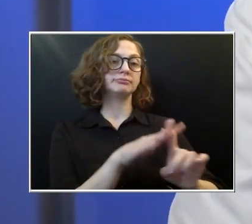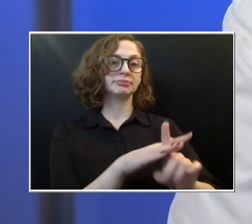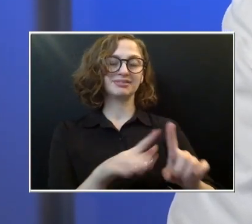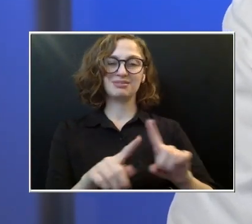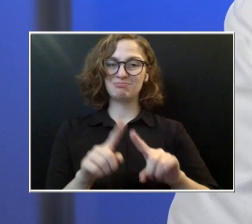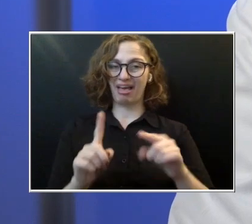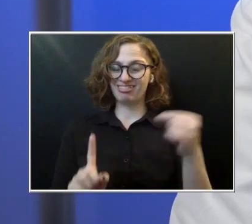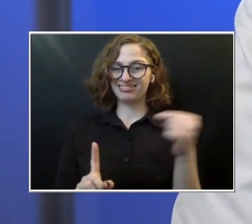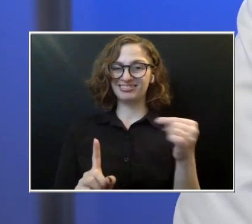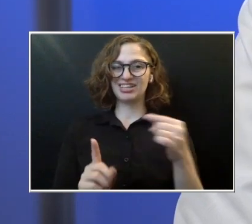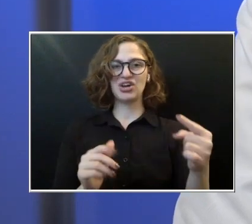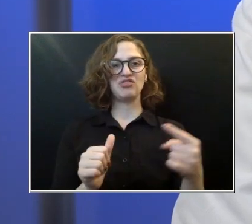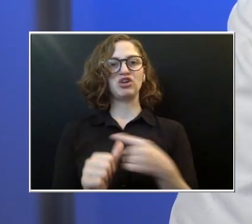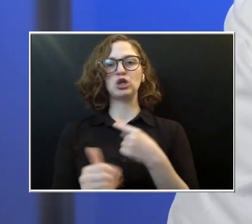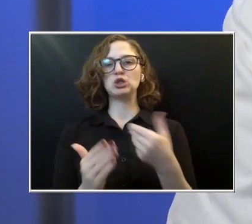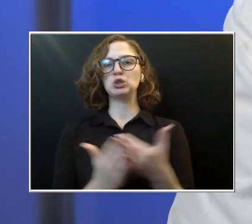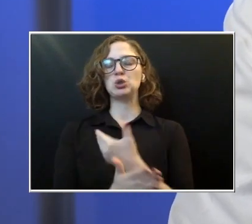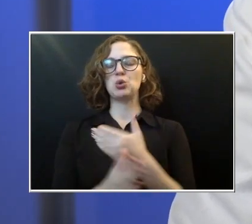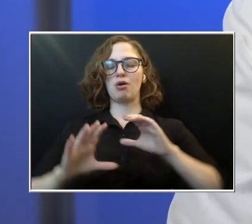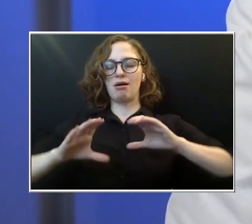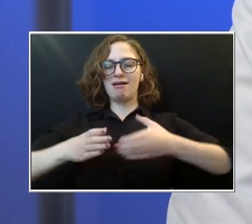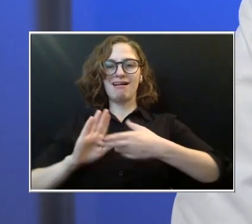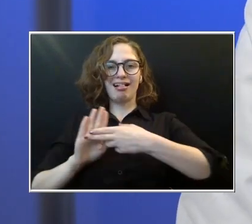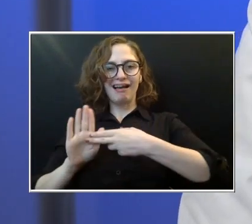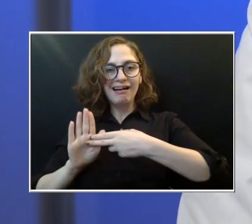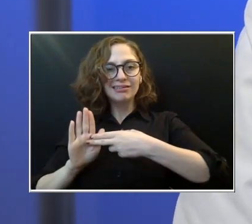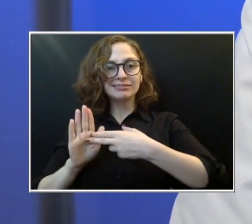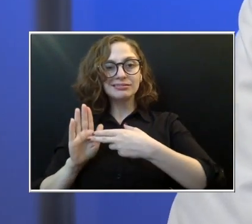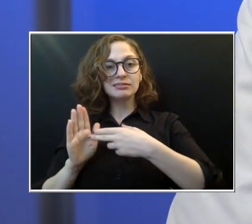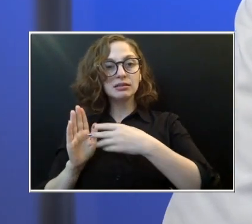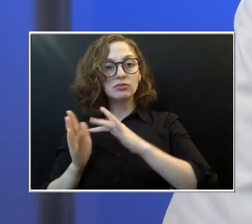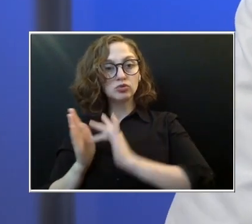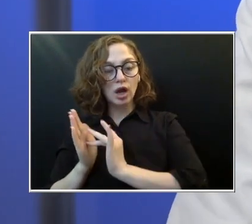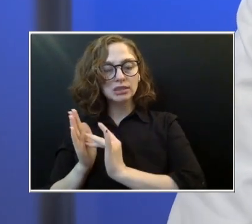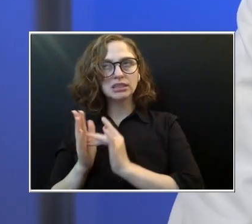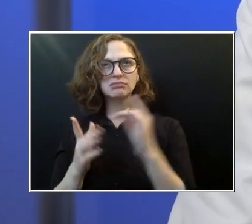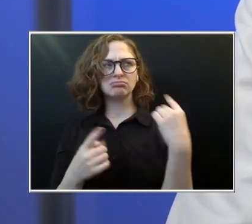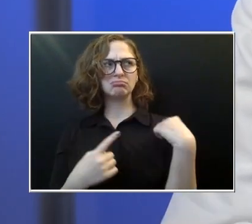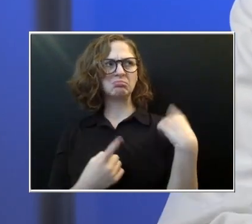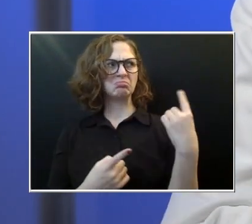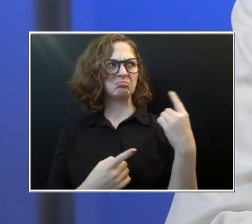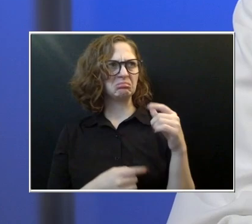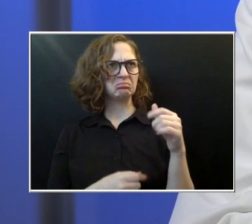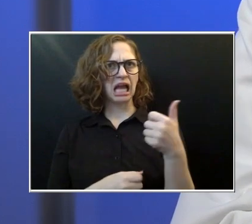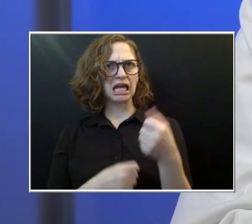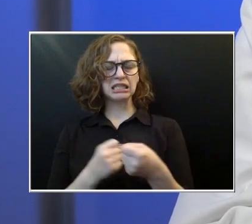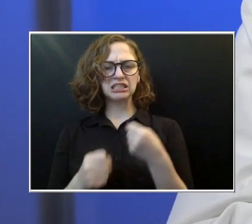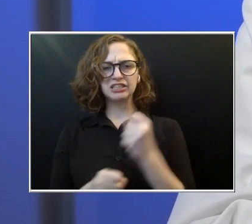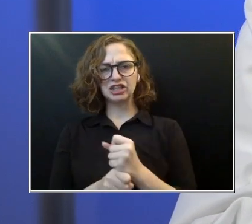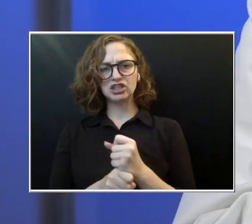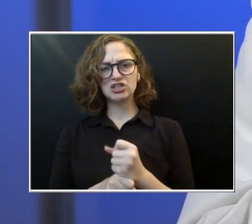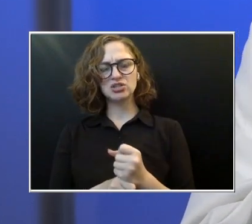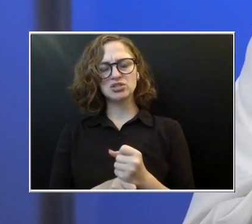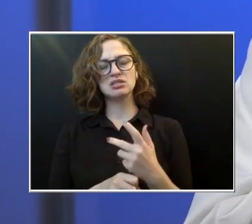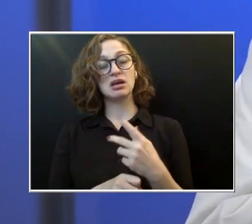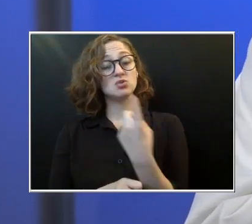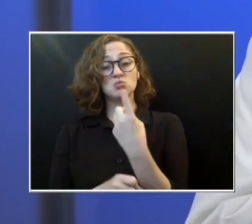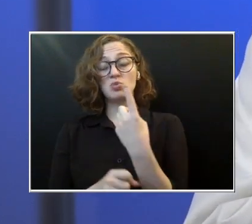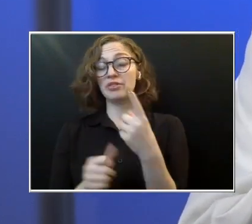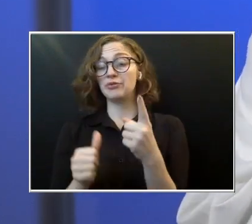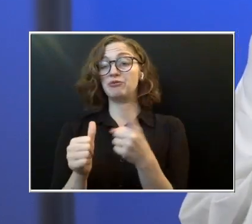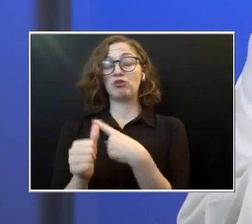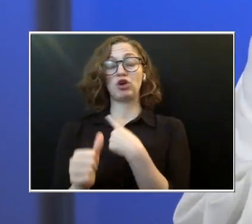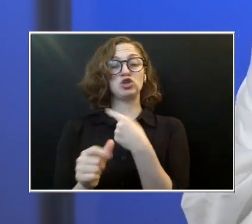at least 10 plus years, maybe more. It's been a long time since we've had a new class, and it's one of the first ones to really make a difference in